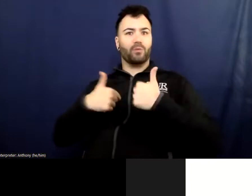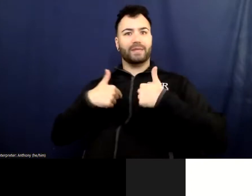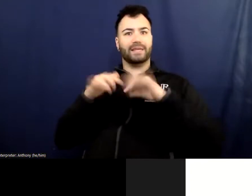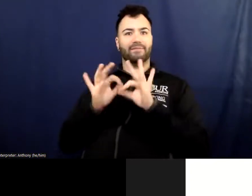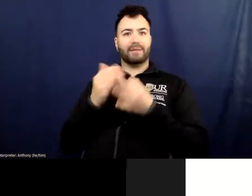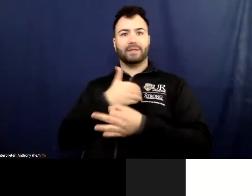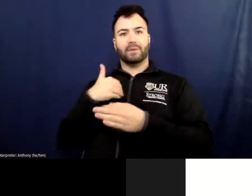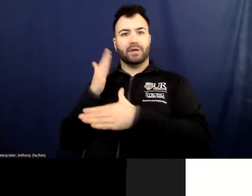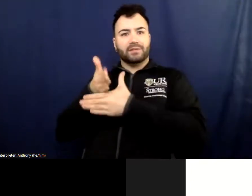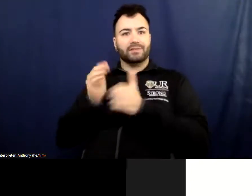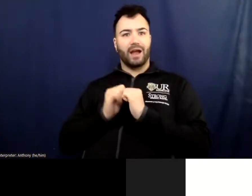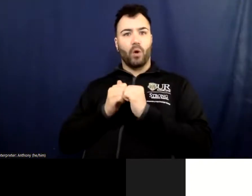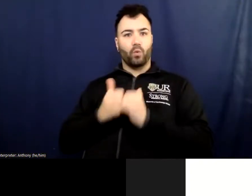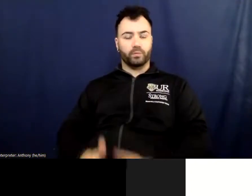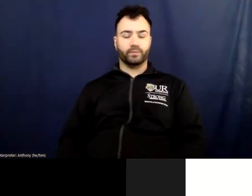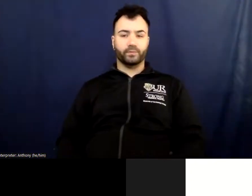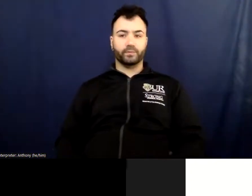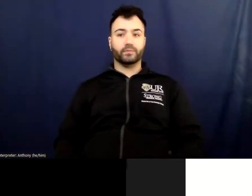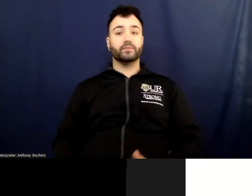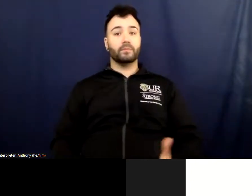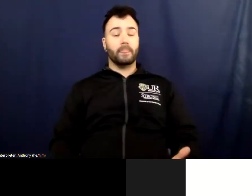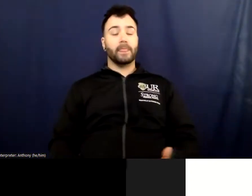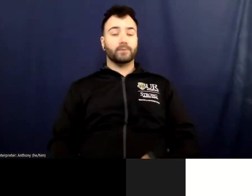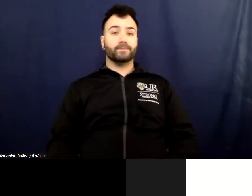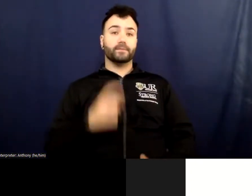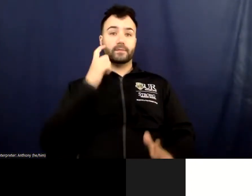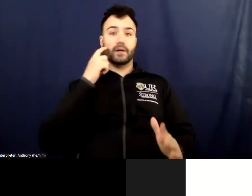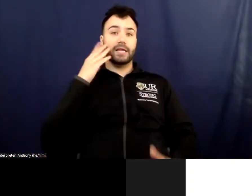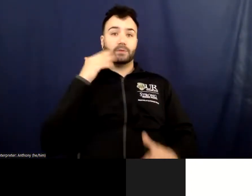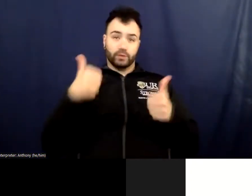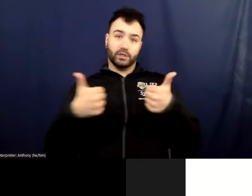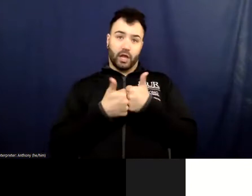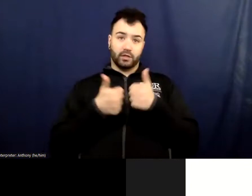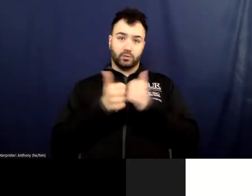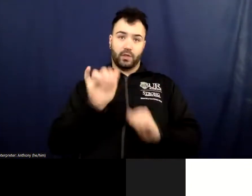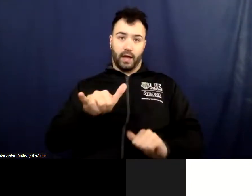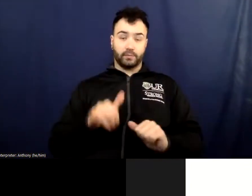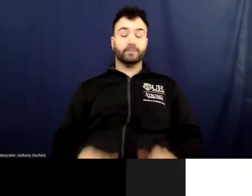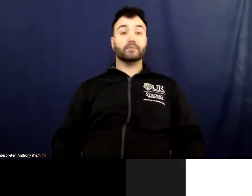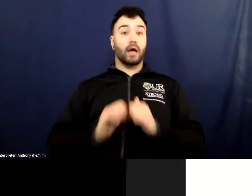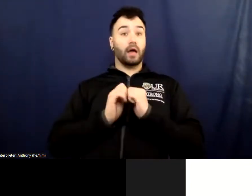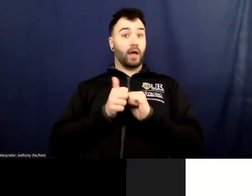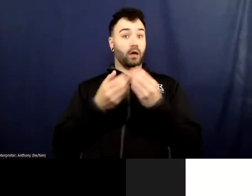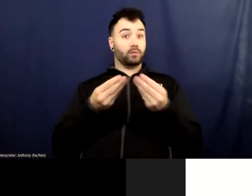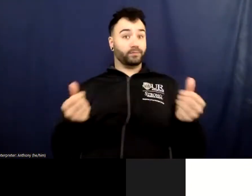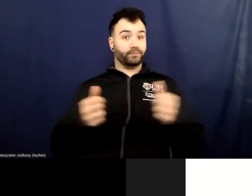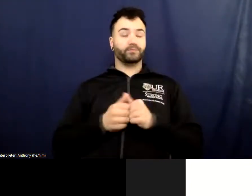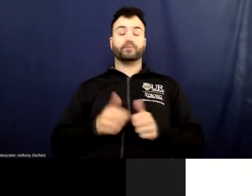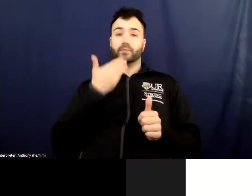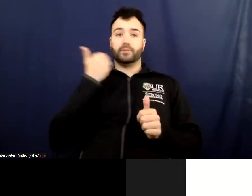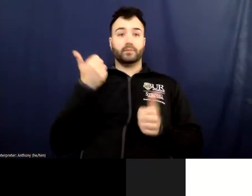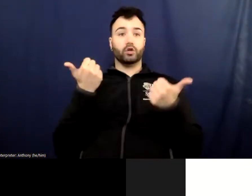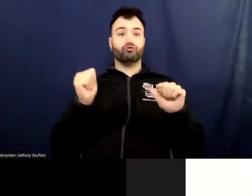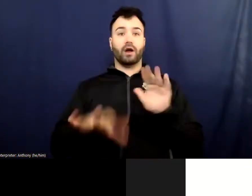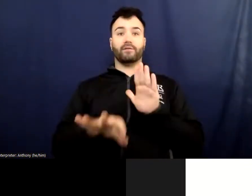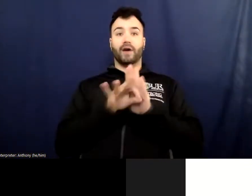The challenge that I've actually had experience with was to find someone who